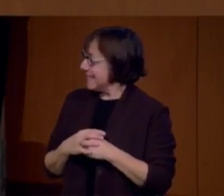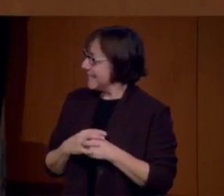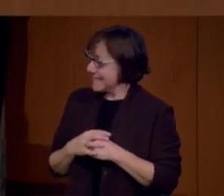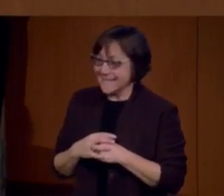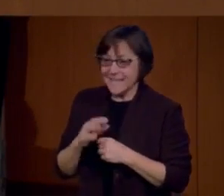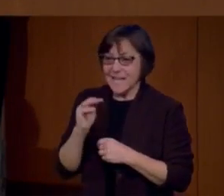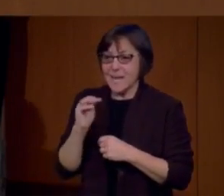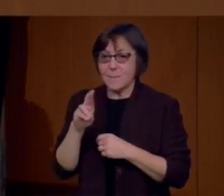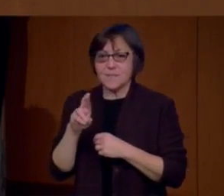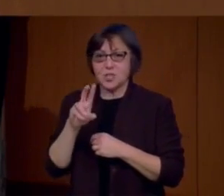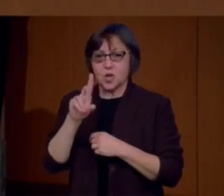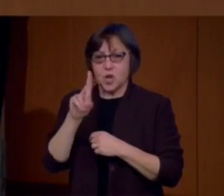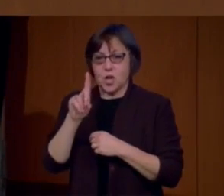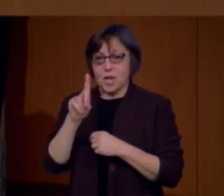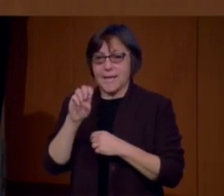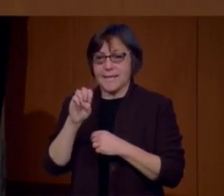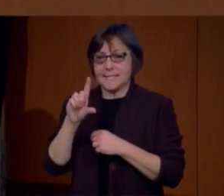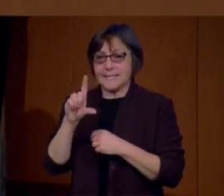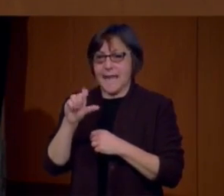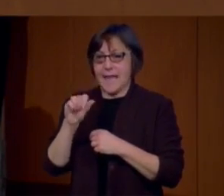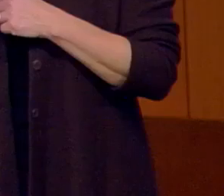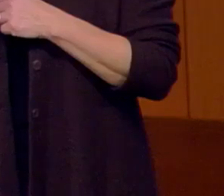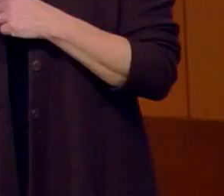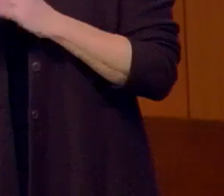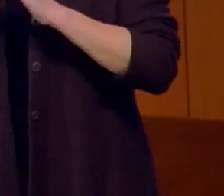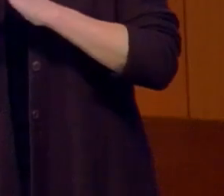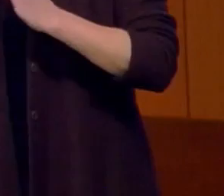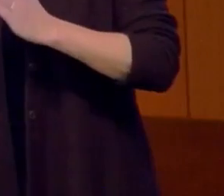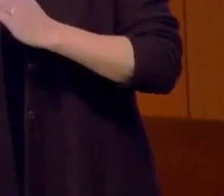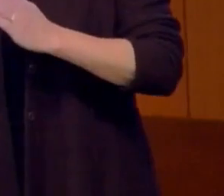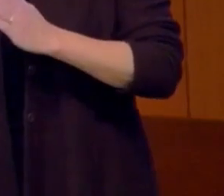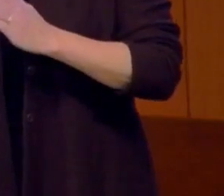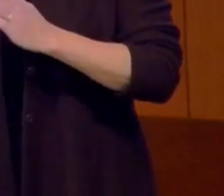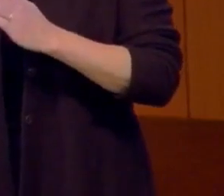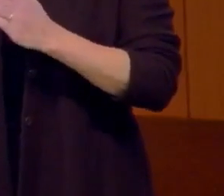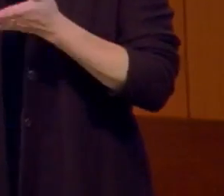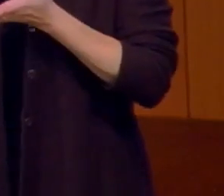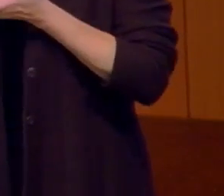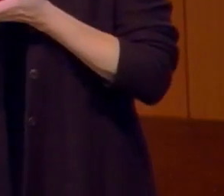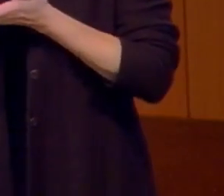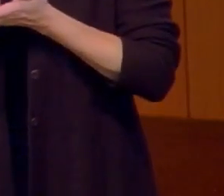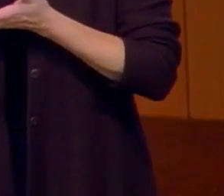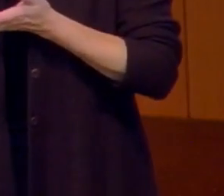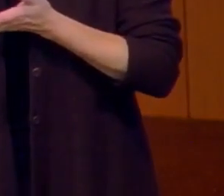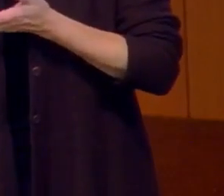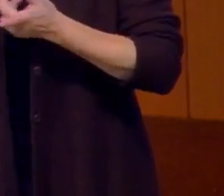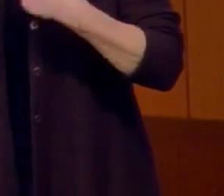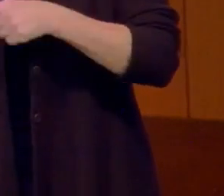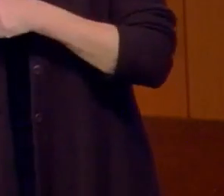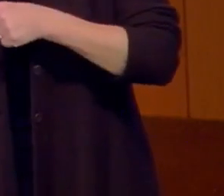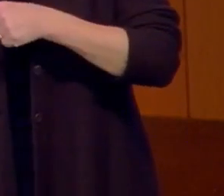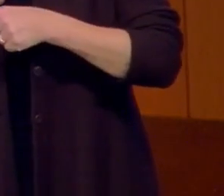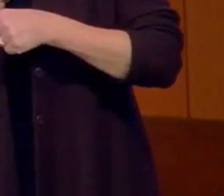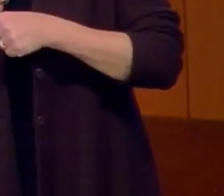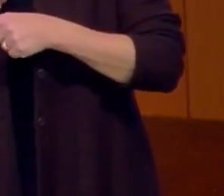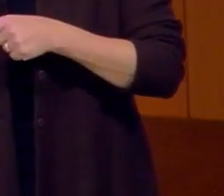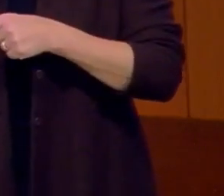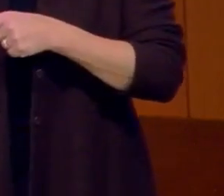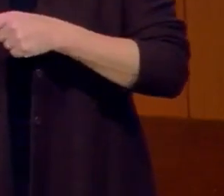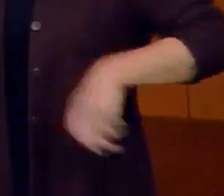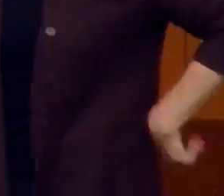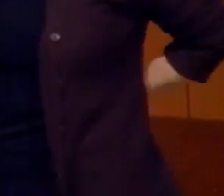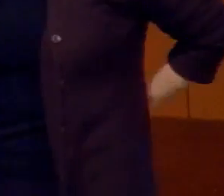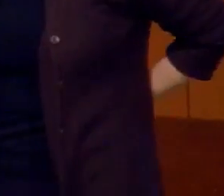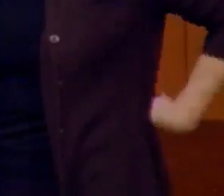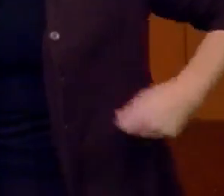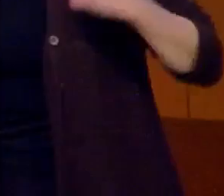As Mr. Delavan, his name, told me later, he said, I wrote it down. I said, why don't you come work for me? He took off his apron and started